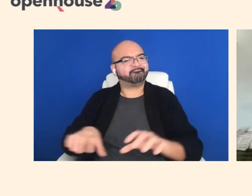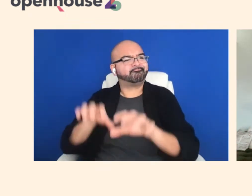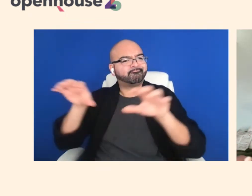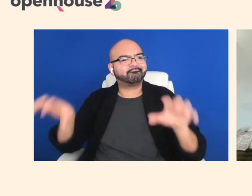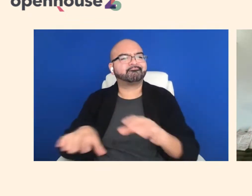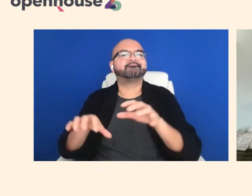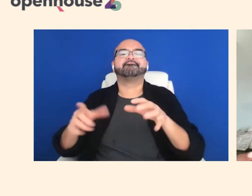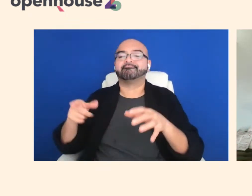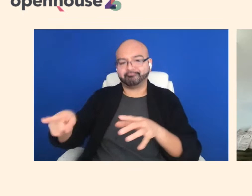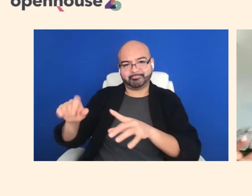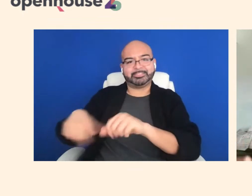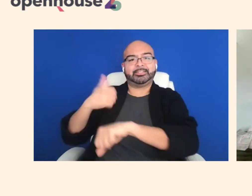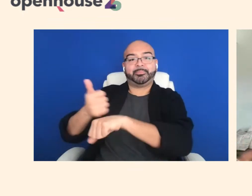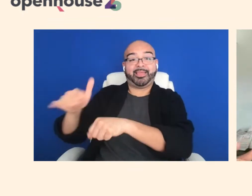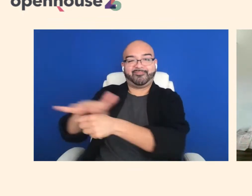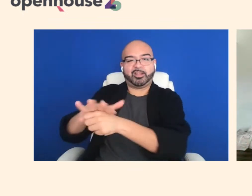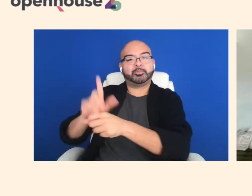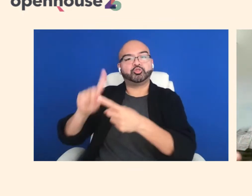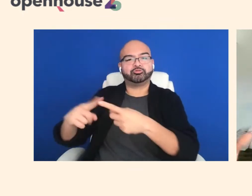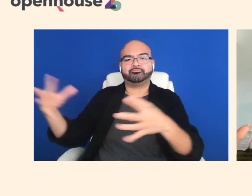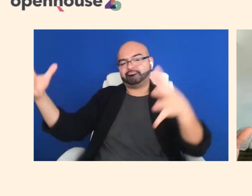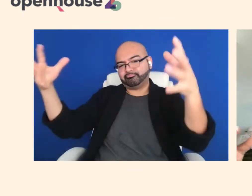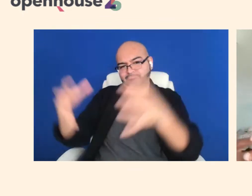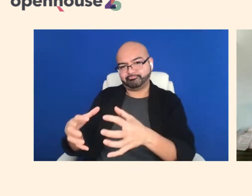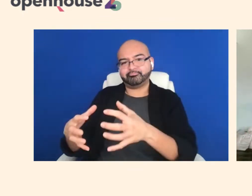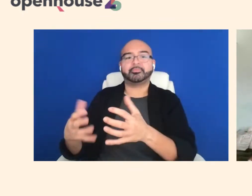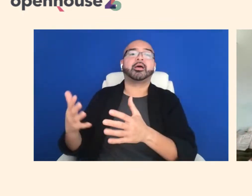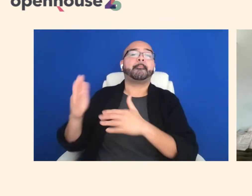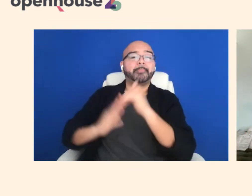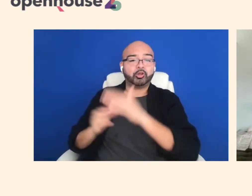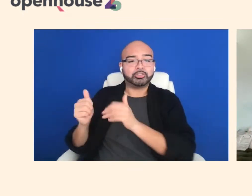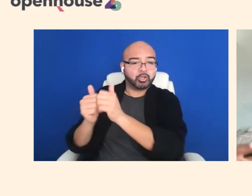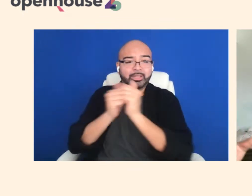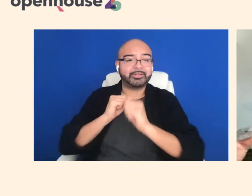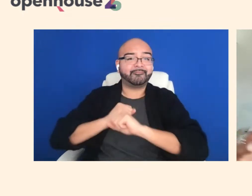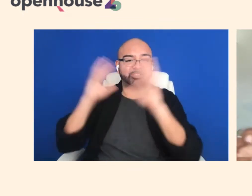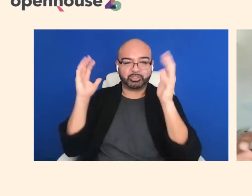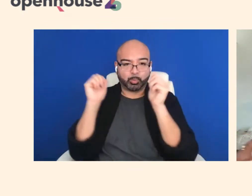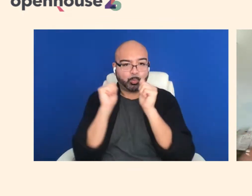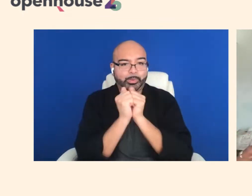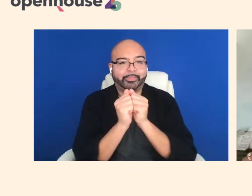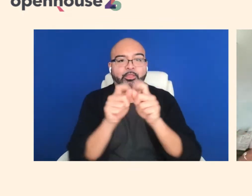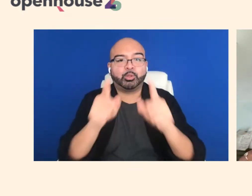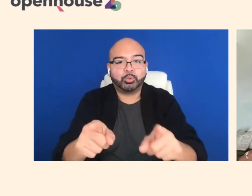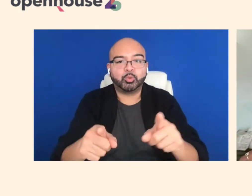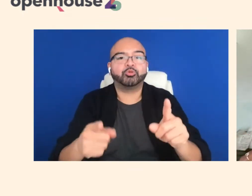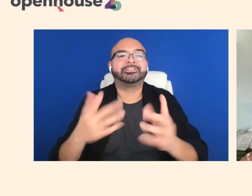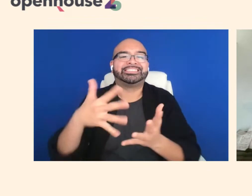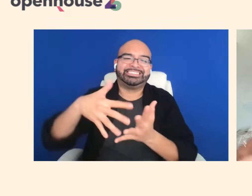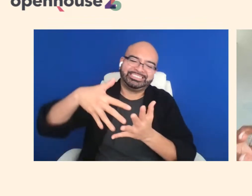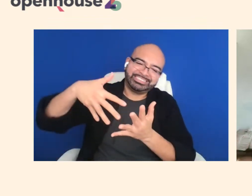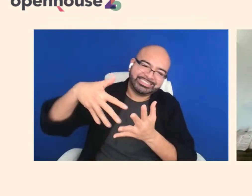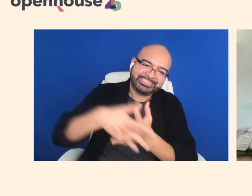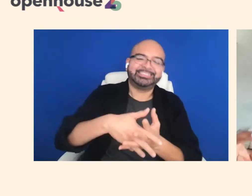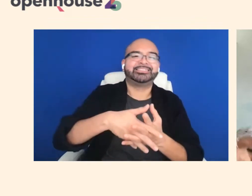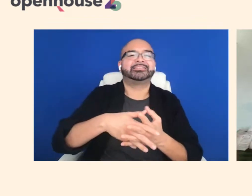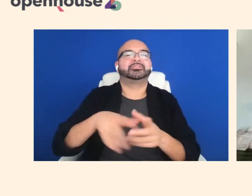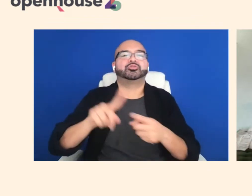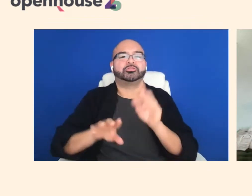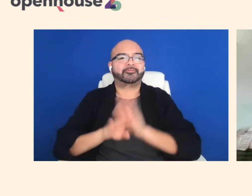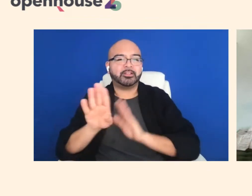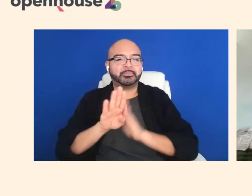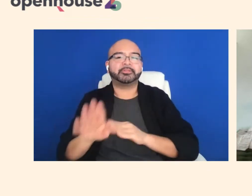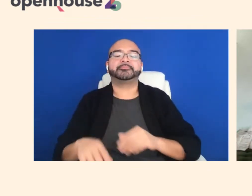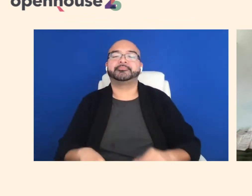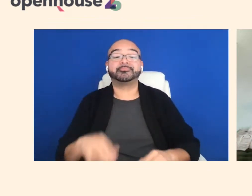together and to begin to build a collective vision with you, baked into the DNA. If community